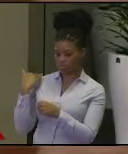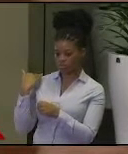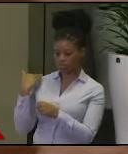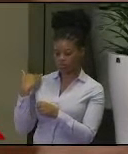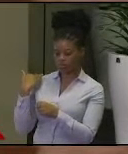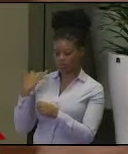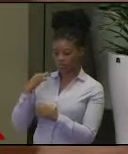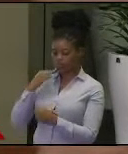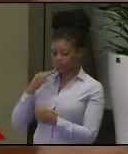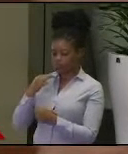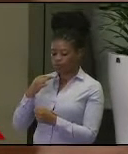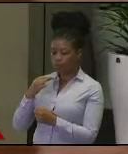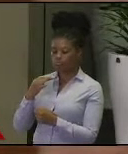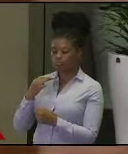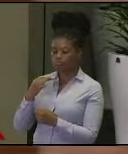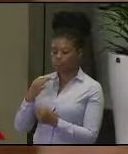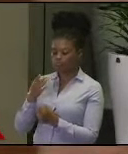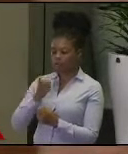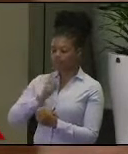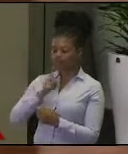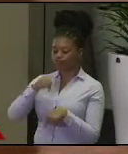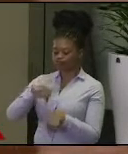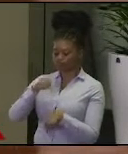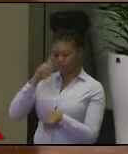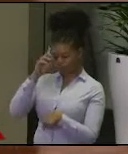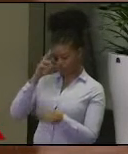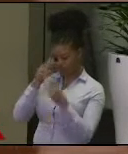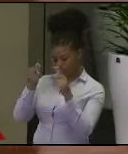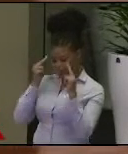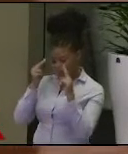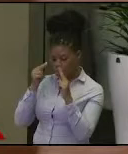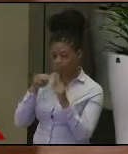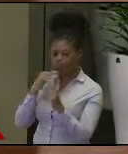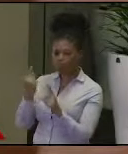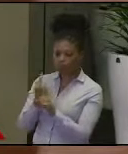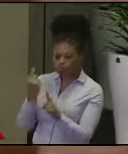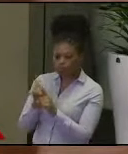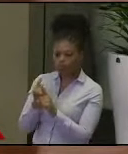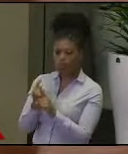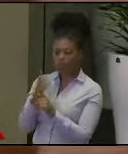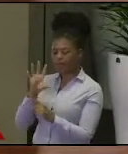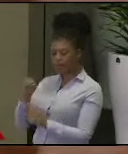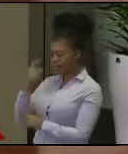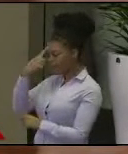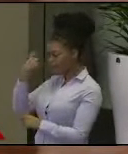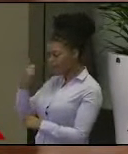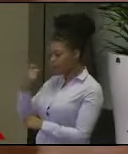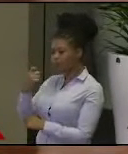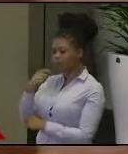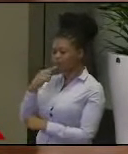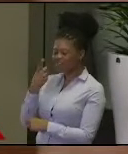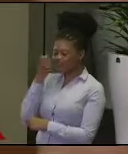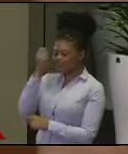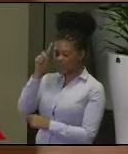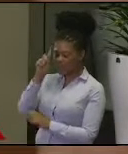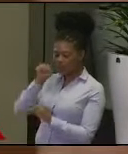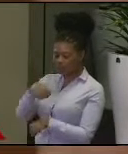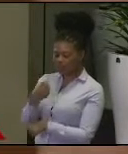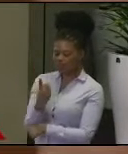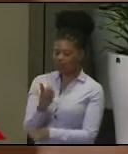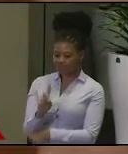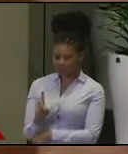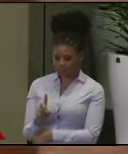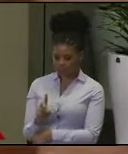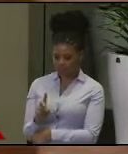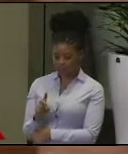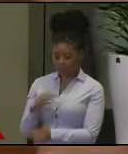who was a lecturer at this university, and who always had this belief, first the dream and then the belief that I'd